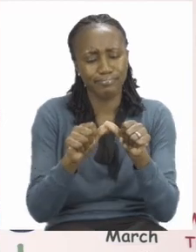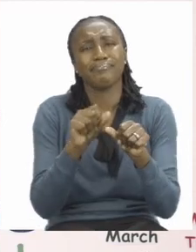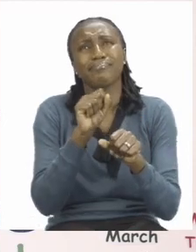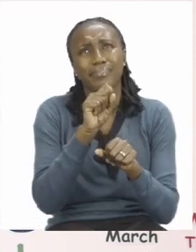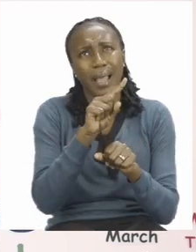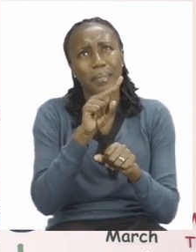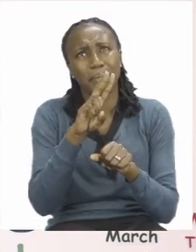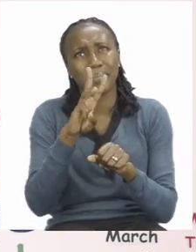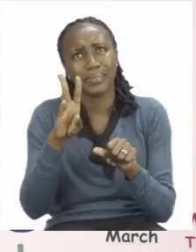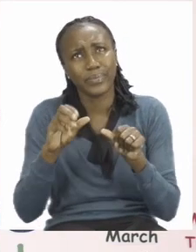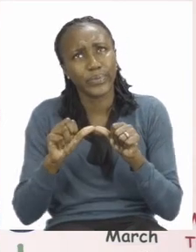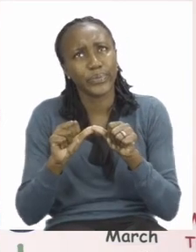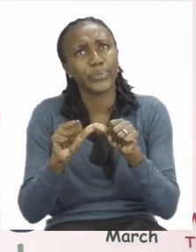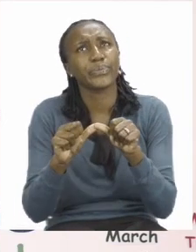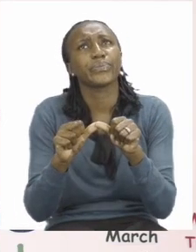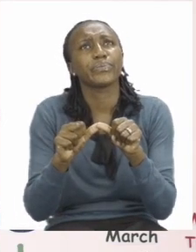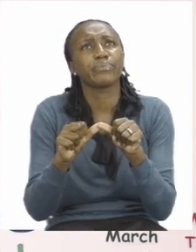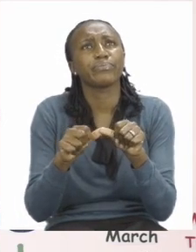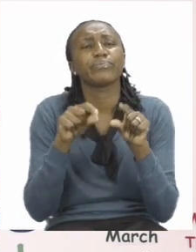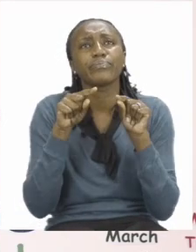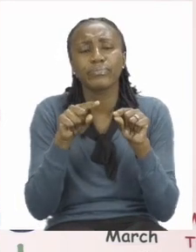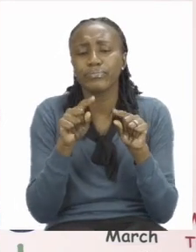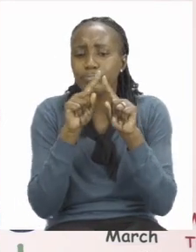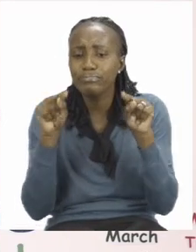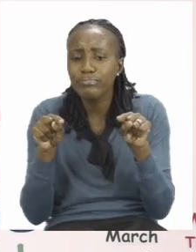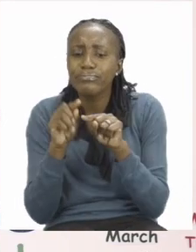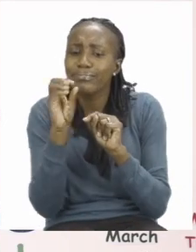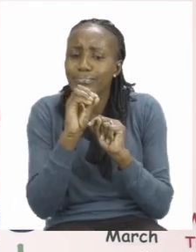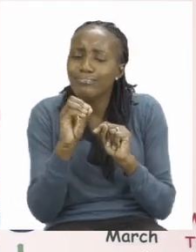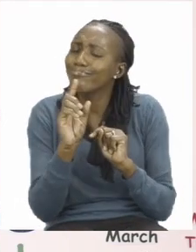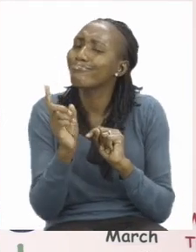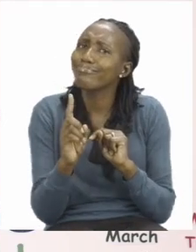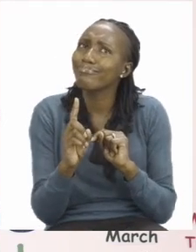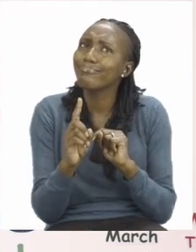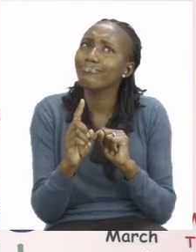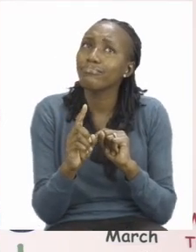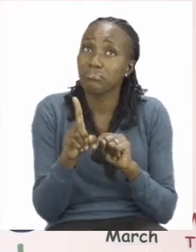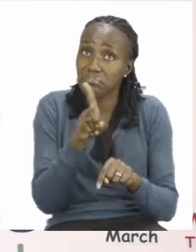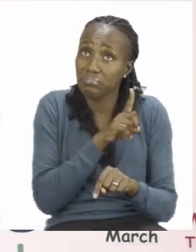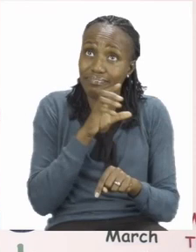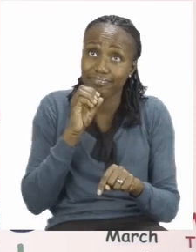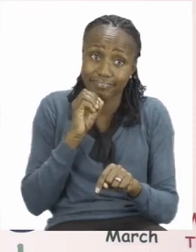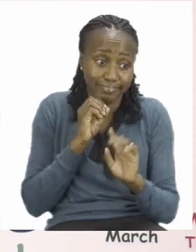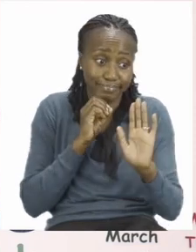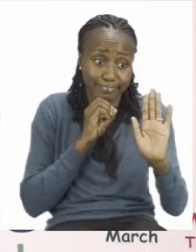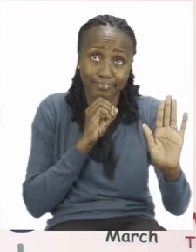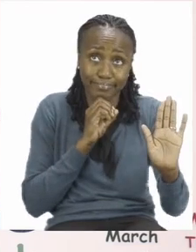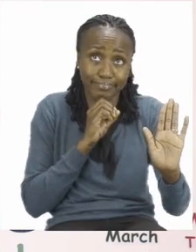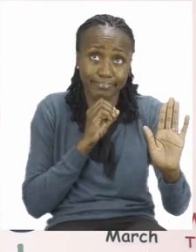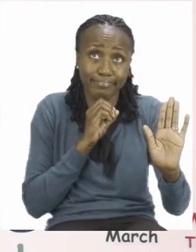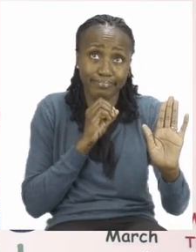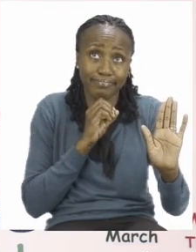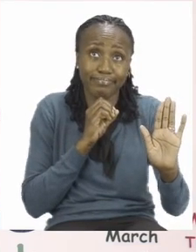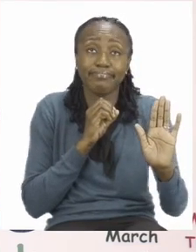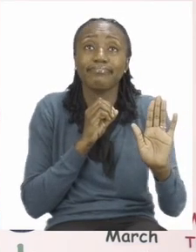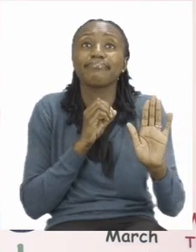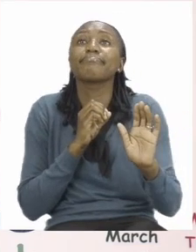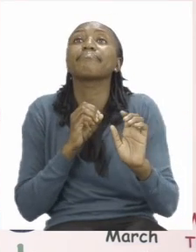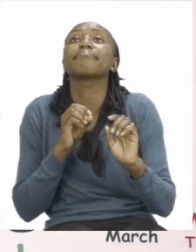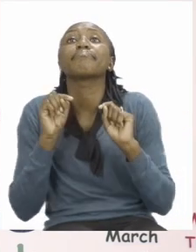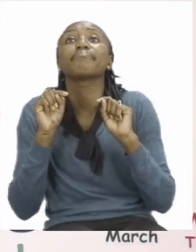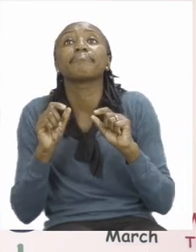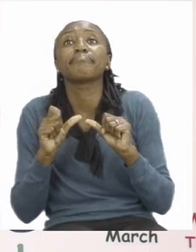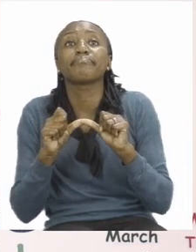need to find out what is missing there. Let's say 10 is already there. So that means we're counting